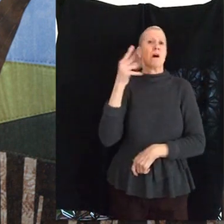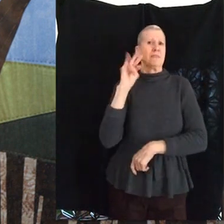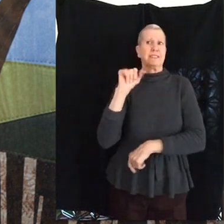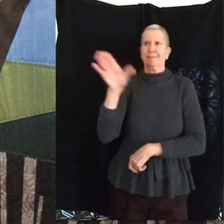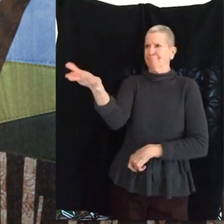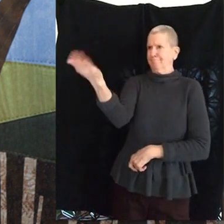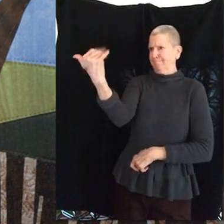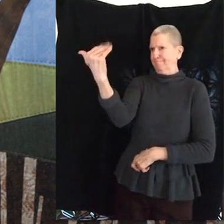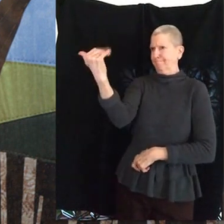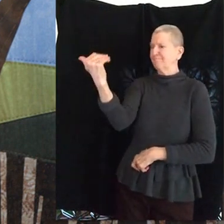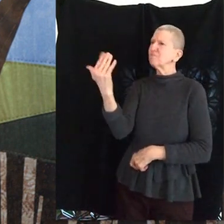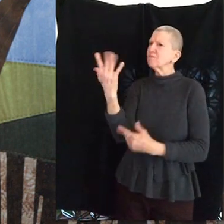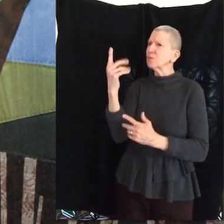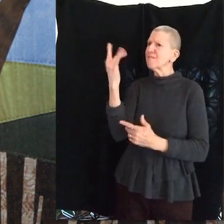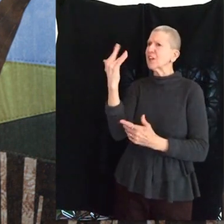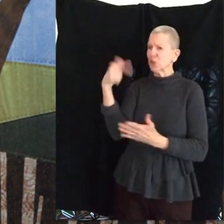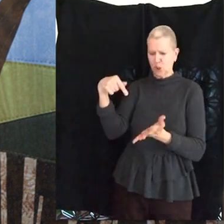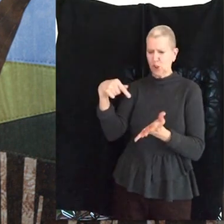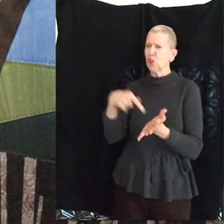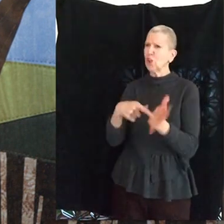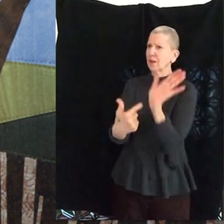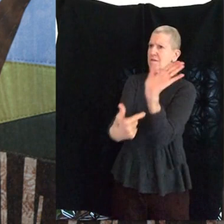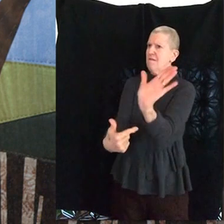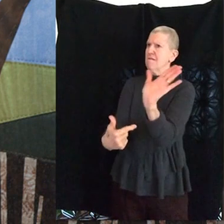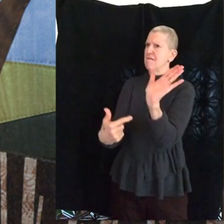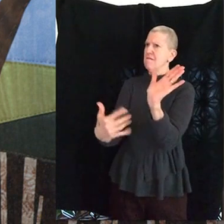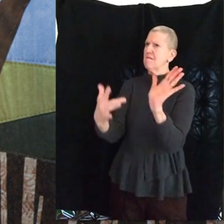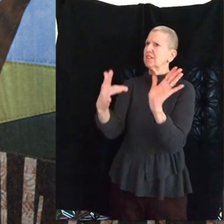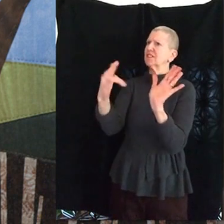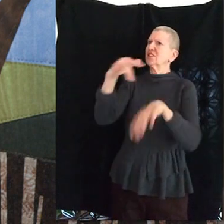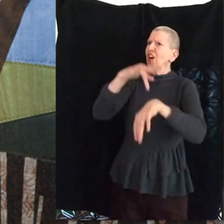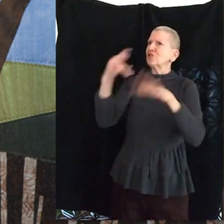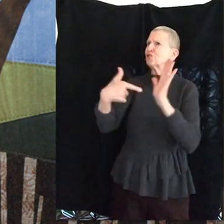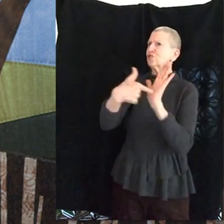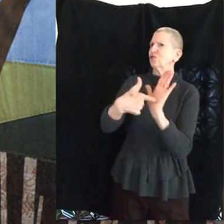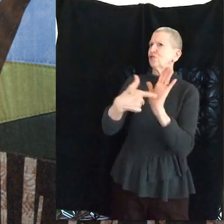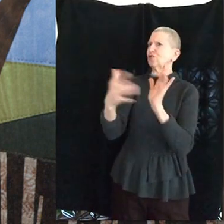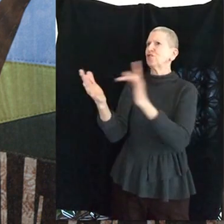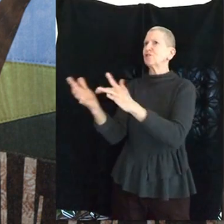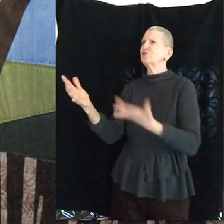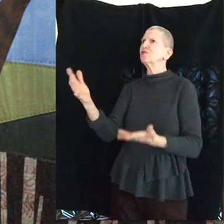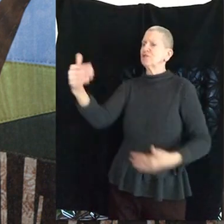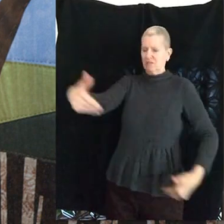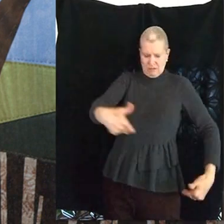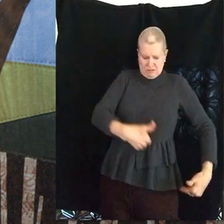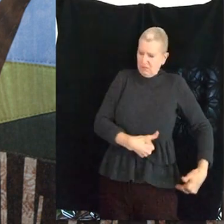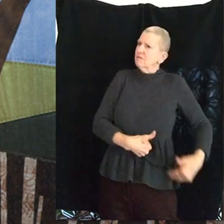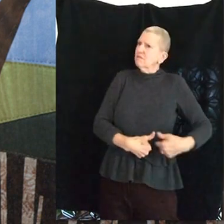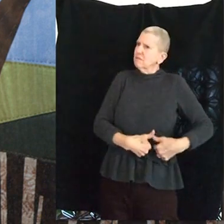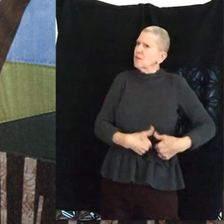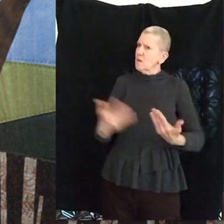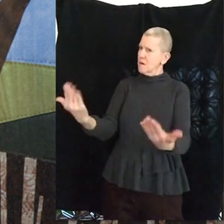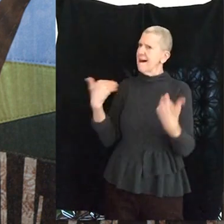Thomas, Put your finger here and see my hands. Reach out your hand and